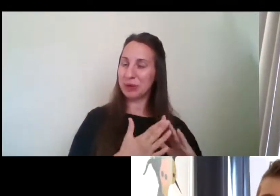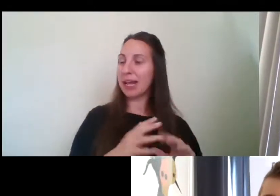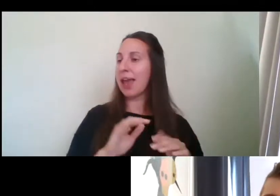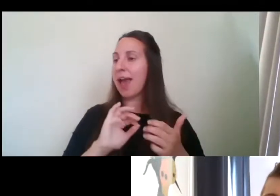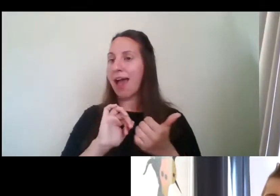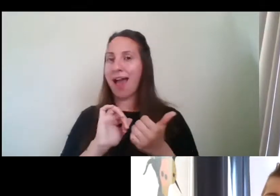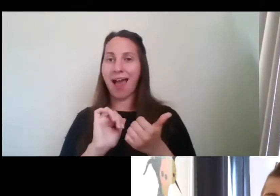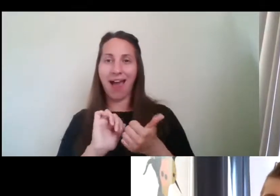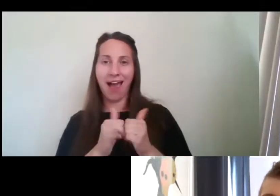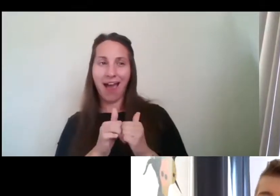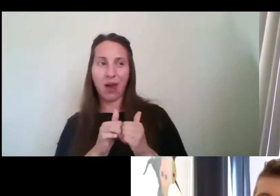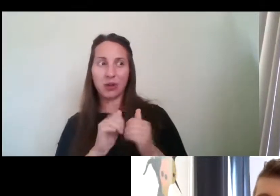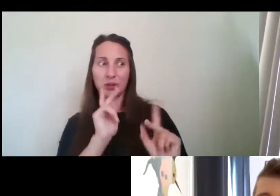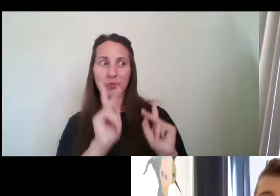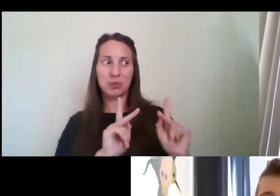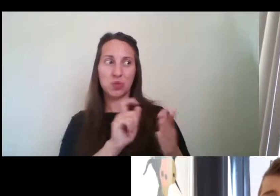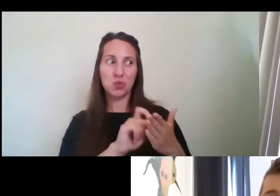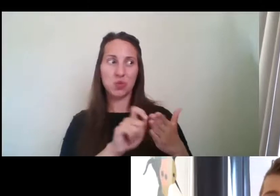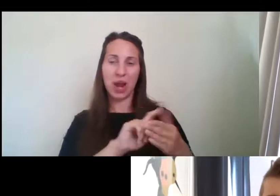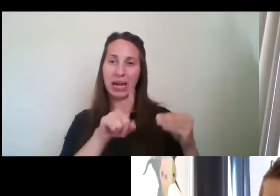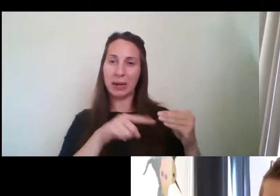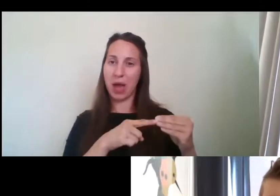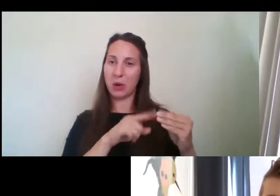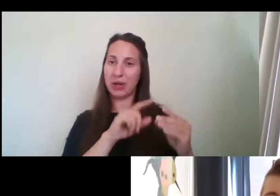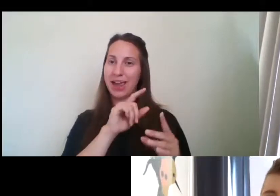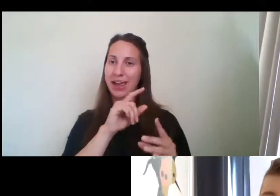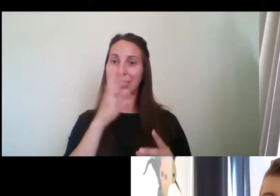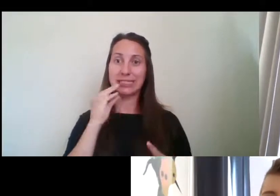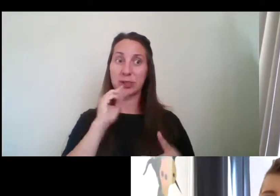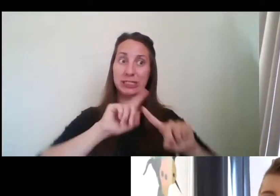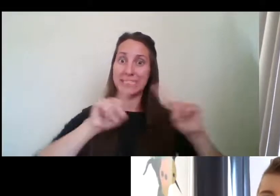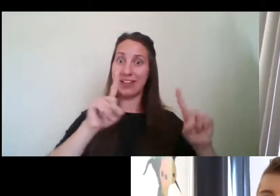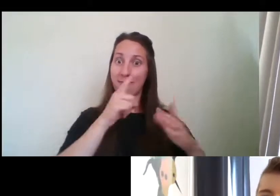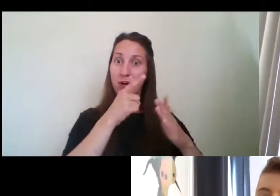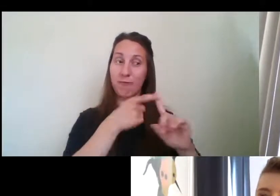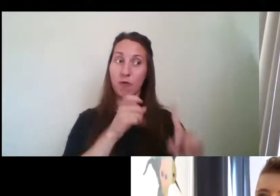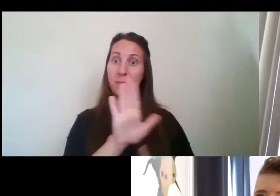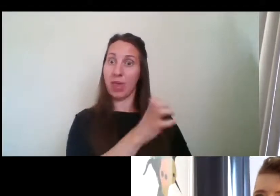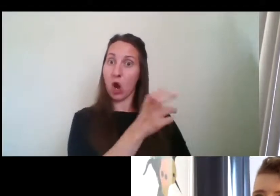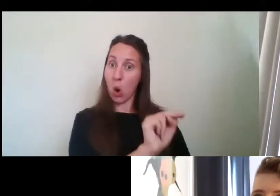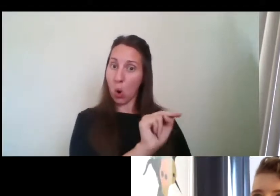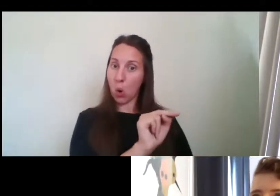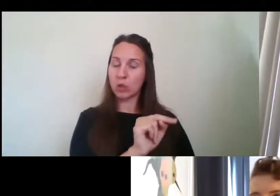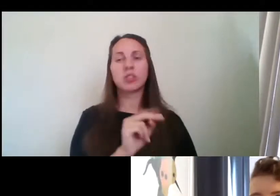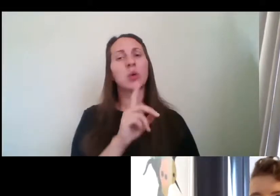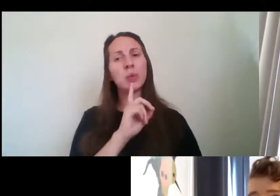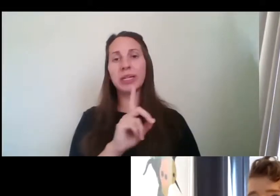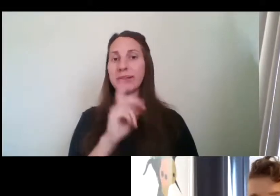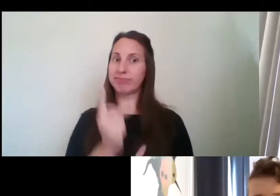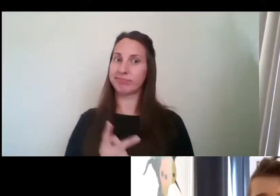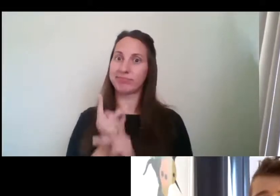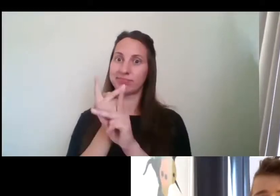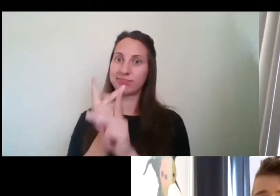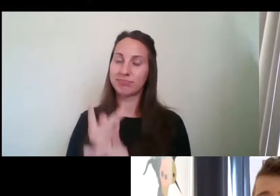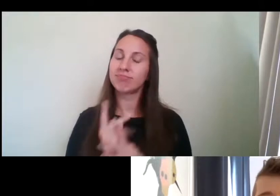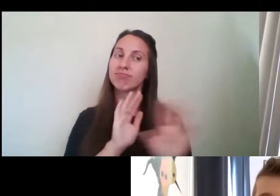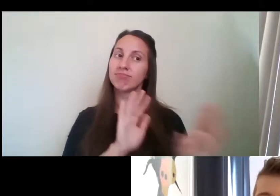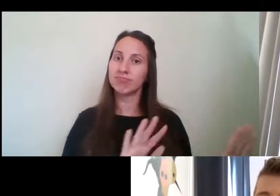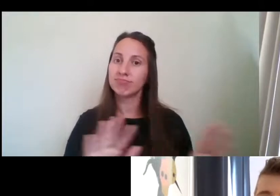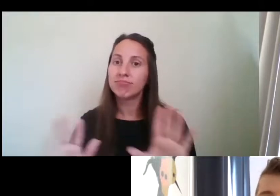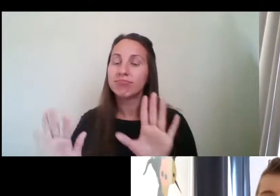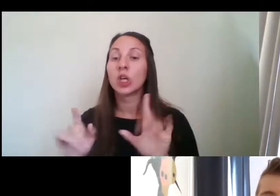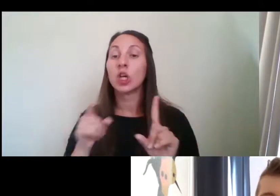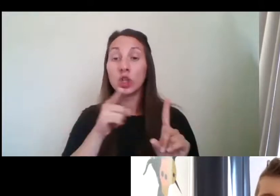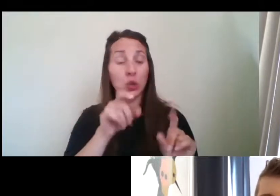Every single person's experience in a community is different. And even though you can talk to 15 people and they